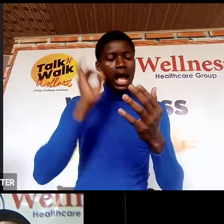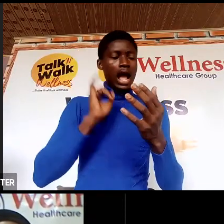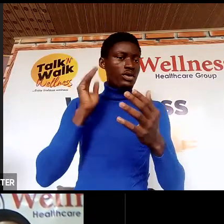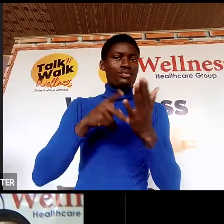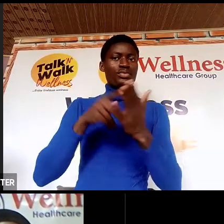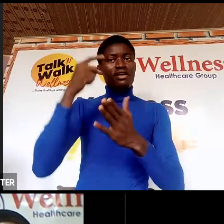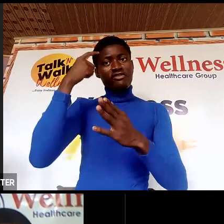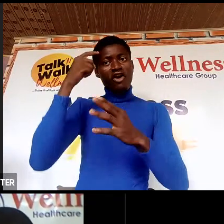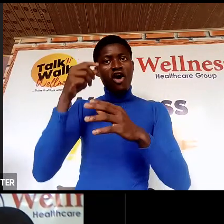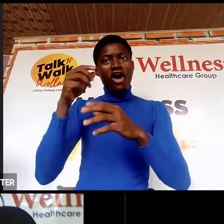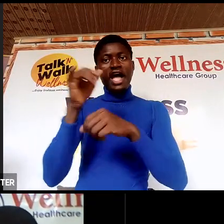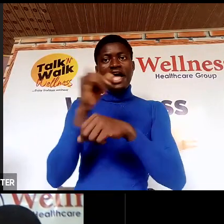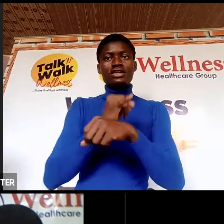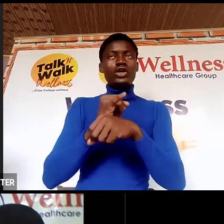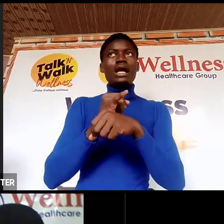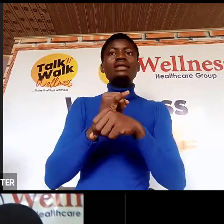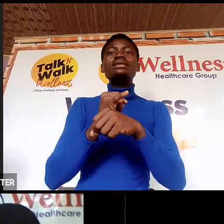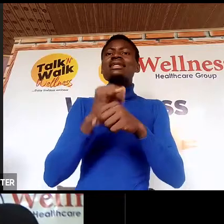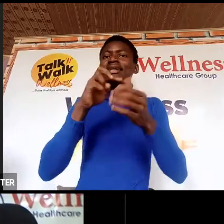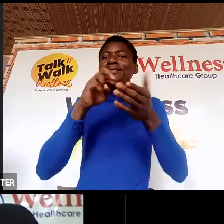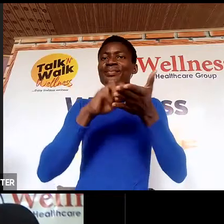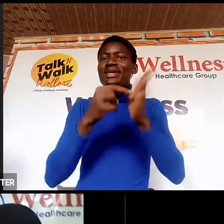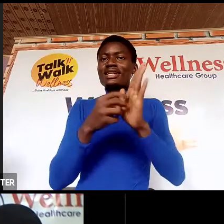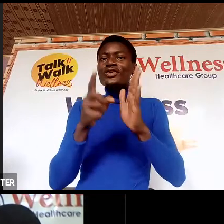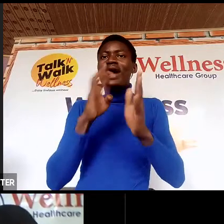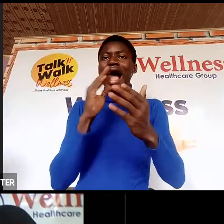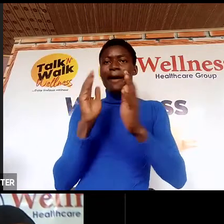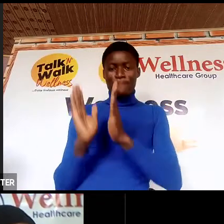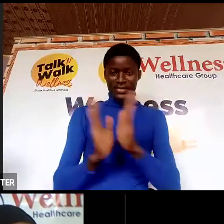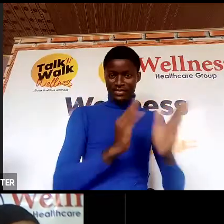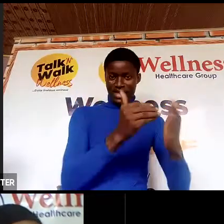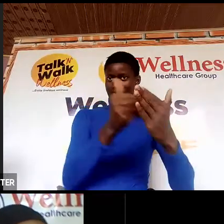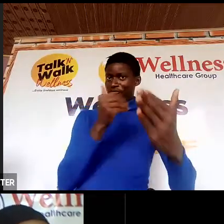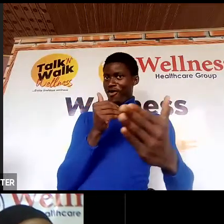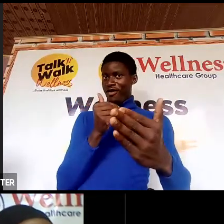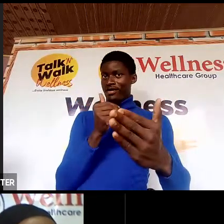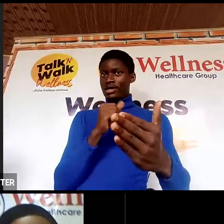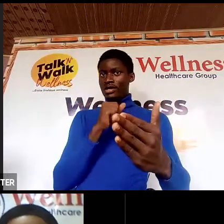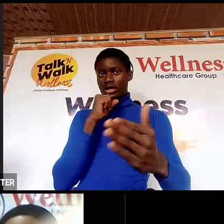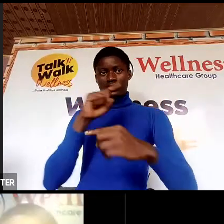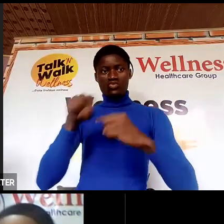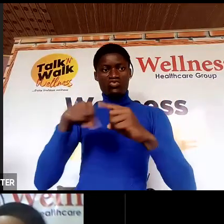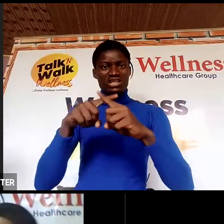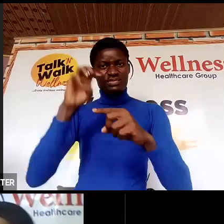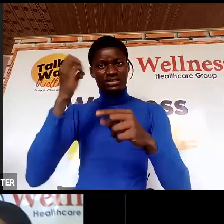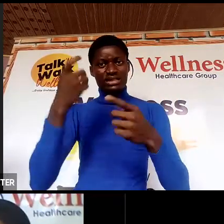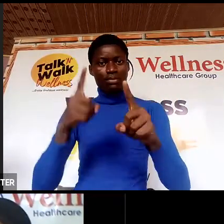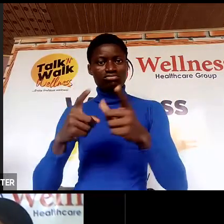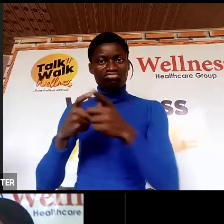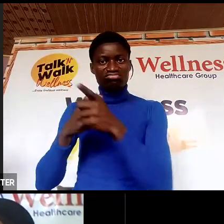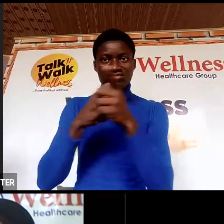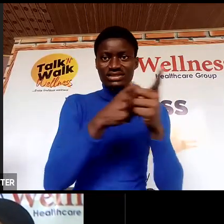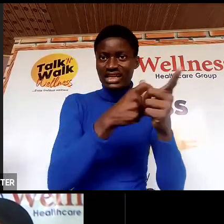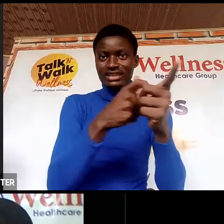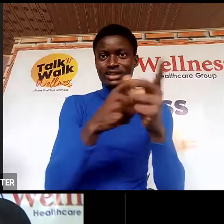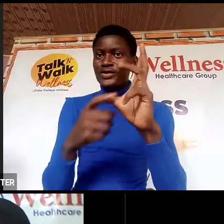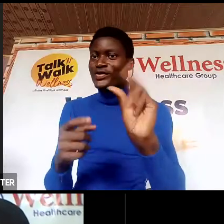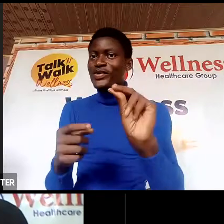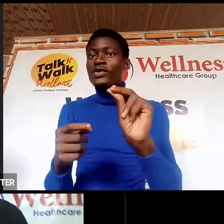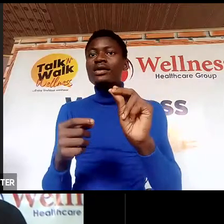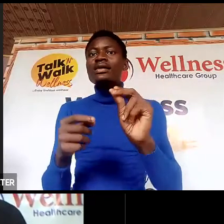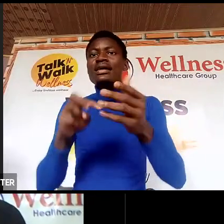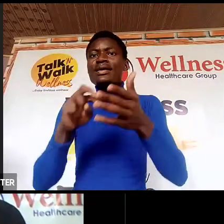in a position where you are not reacting to the things in life, but you have already understood and